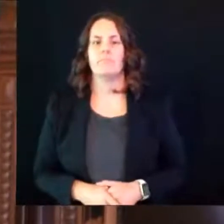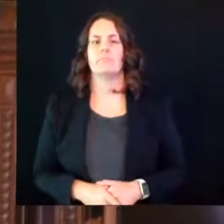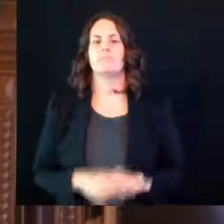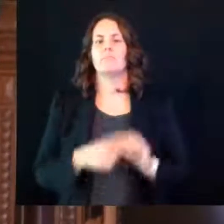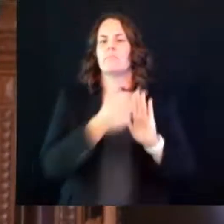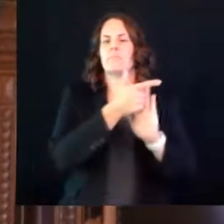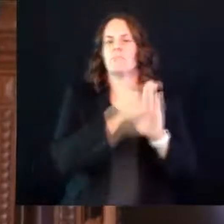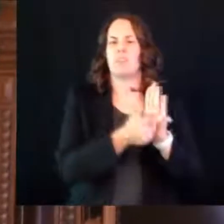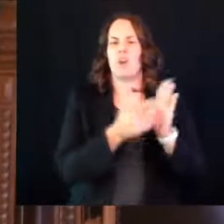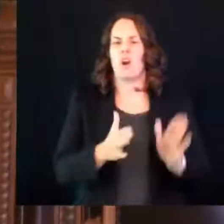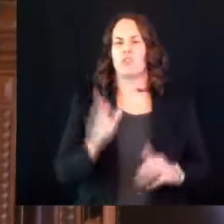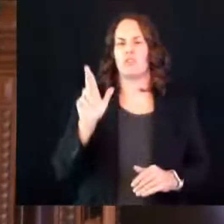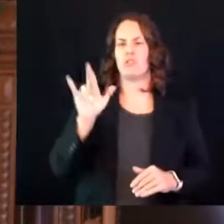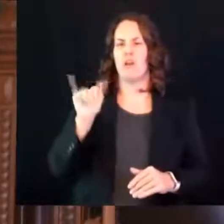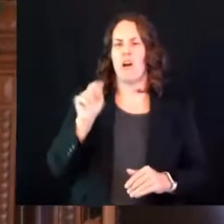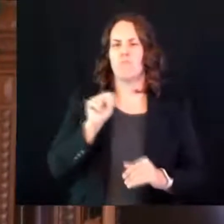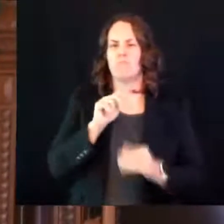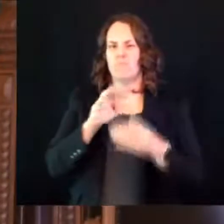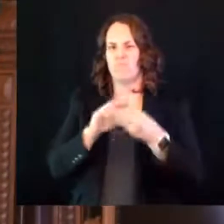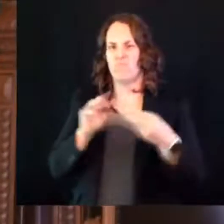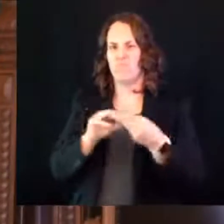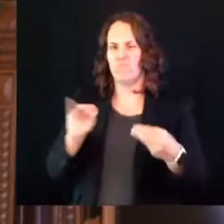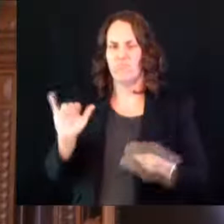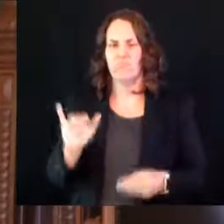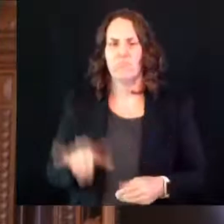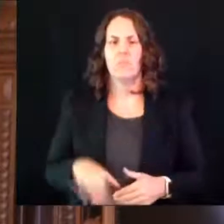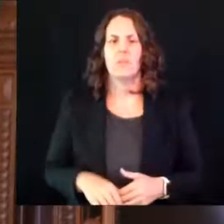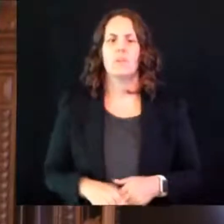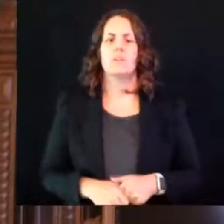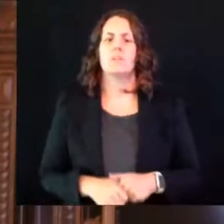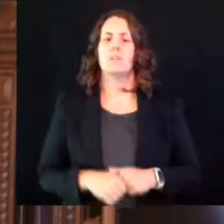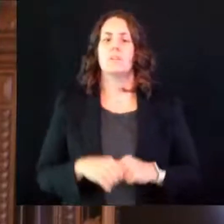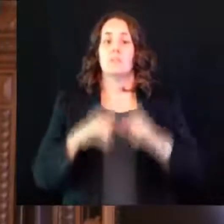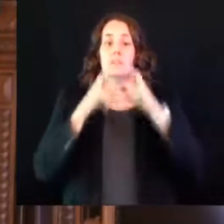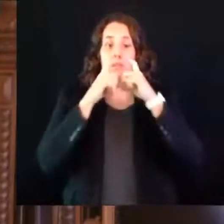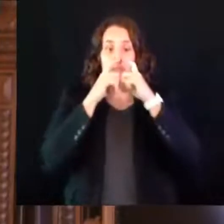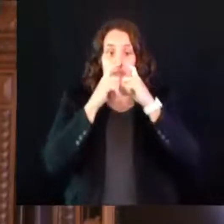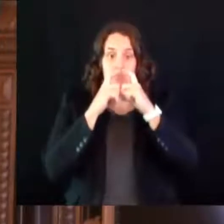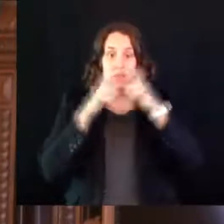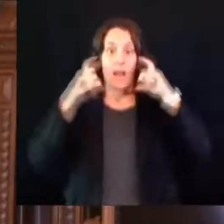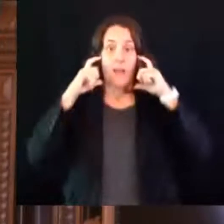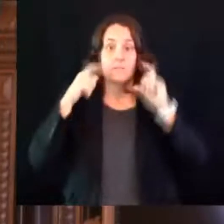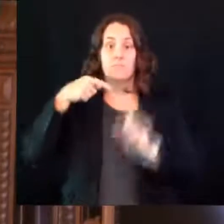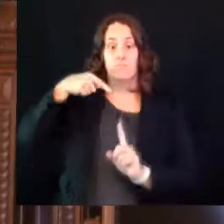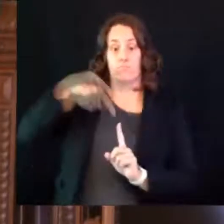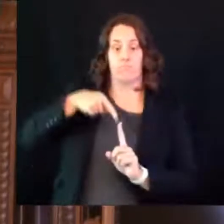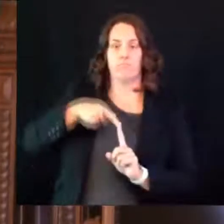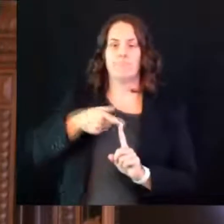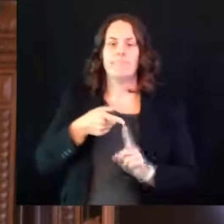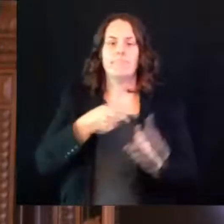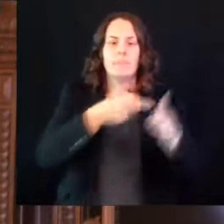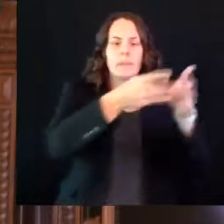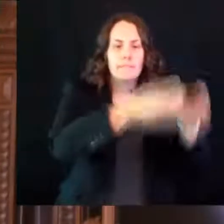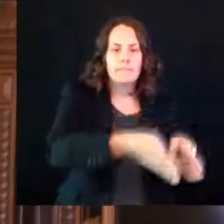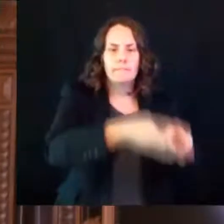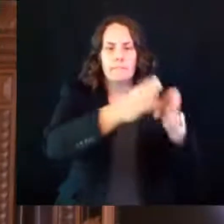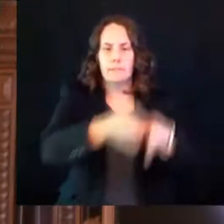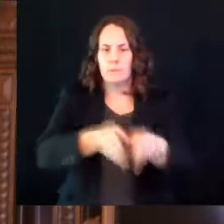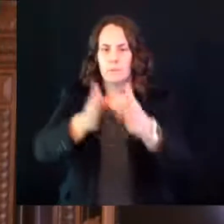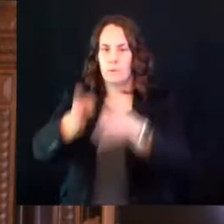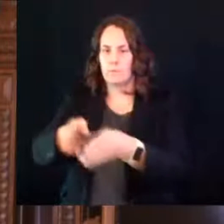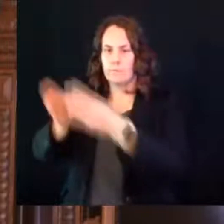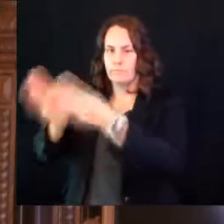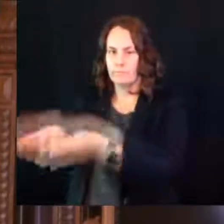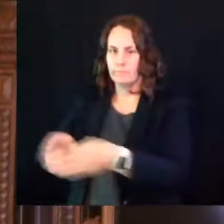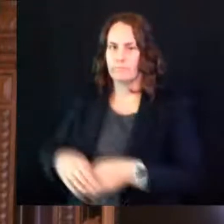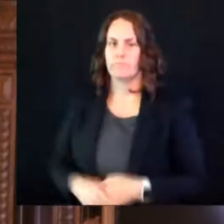and others play a very important role in enforcing it. It really is, due to the numbers that we're seeing, as the governor said, it really is upon